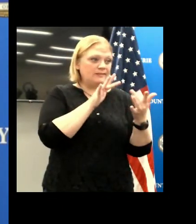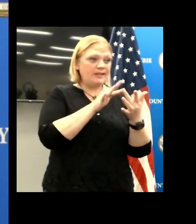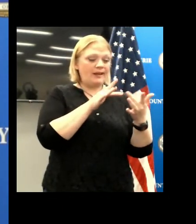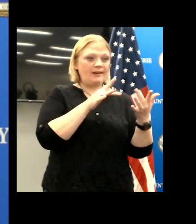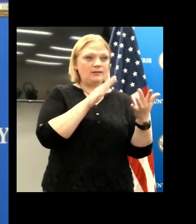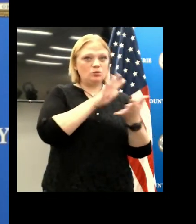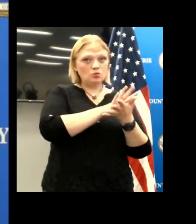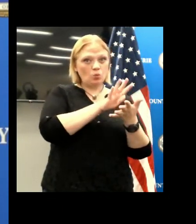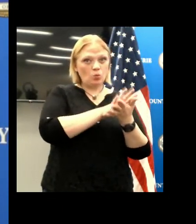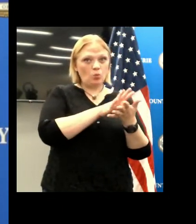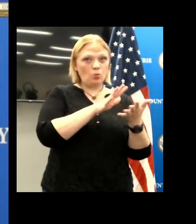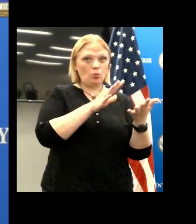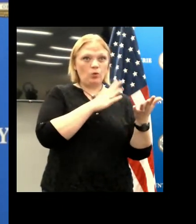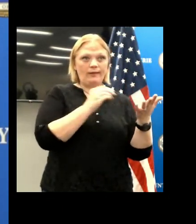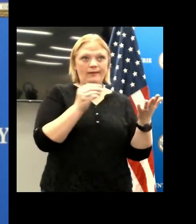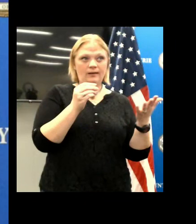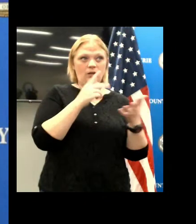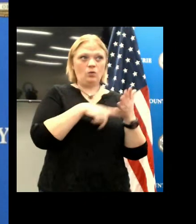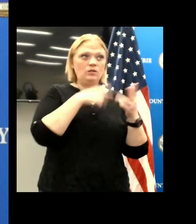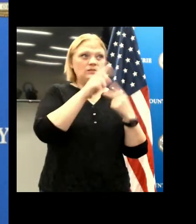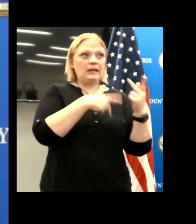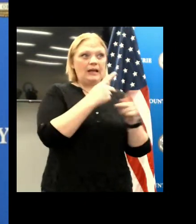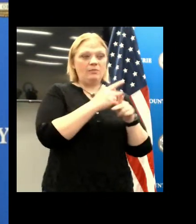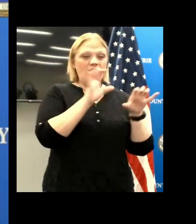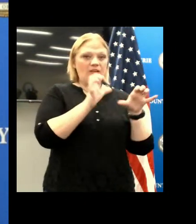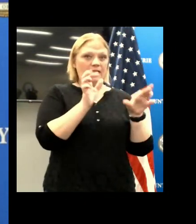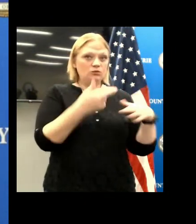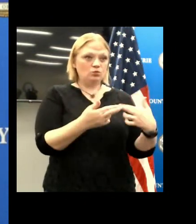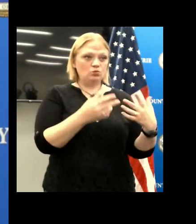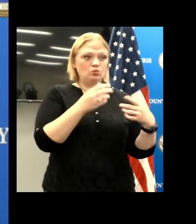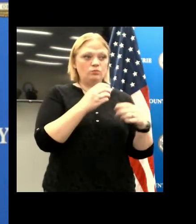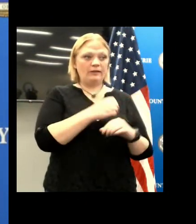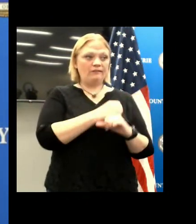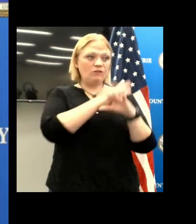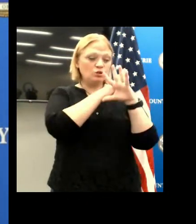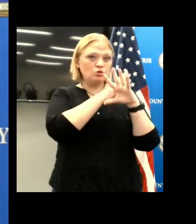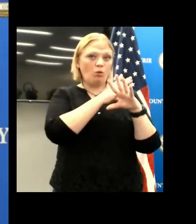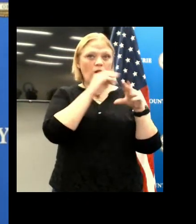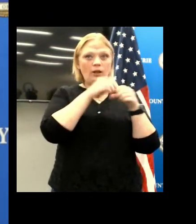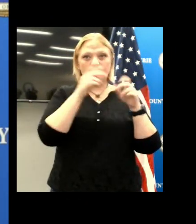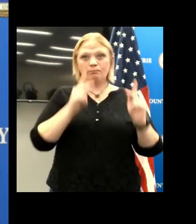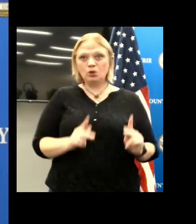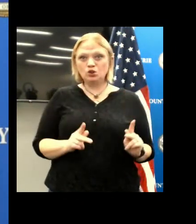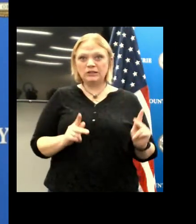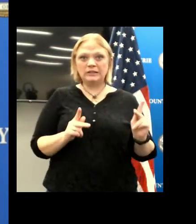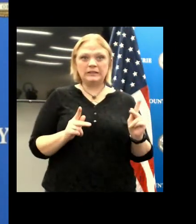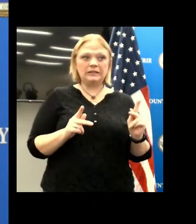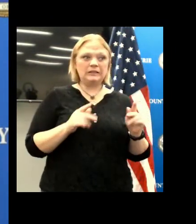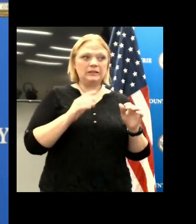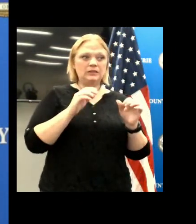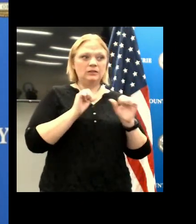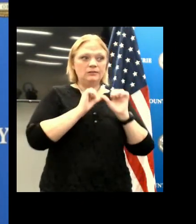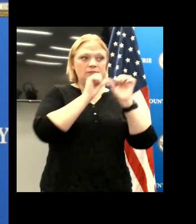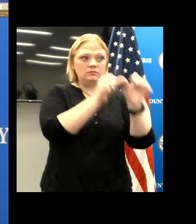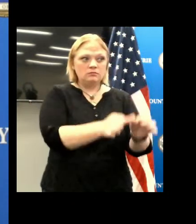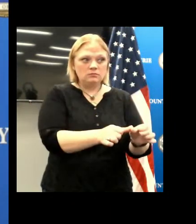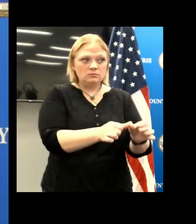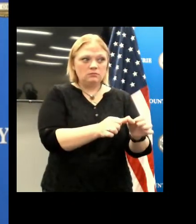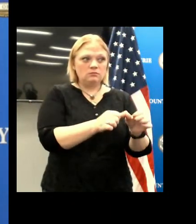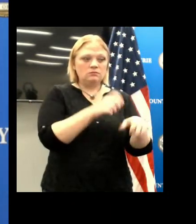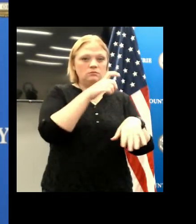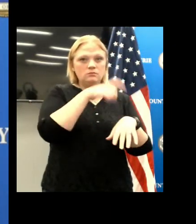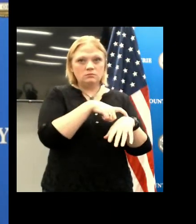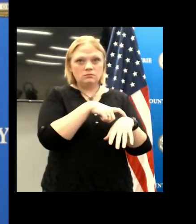in school, and what type of classrooms are they? Are they virtual? Are they in person? What's the duration?